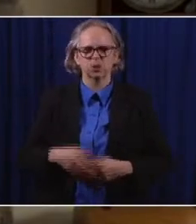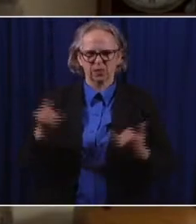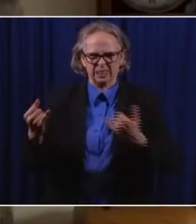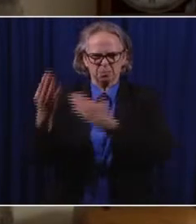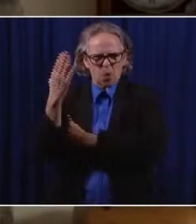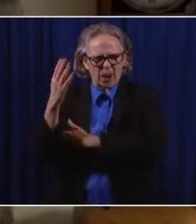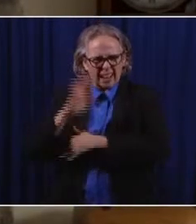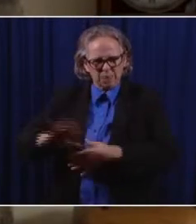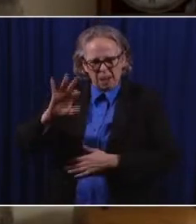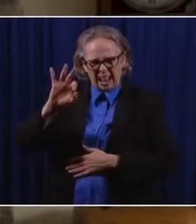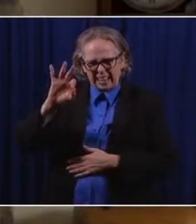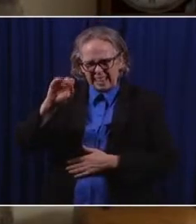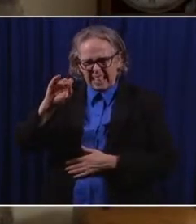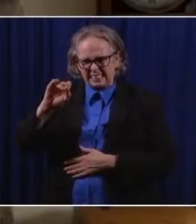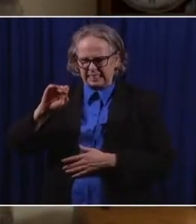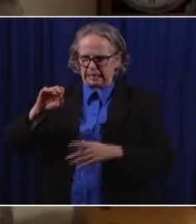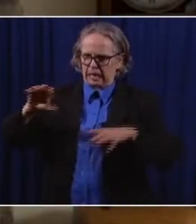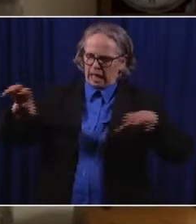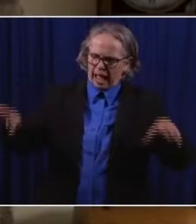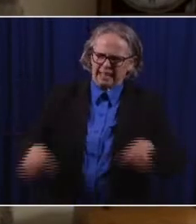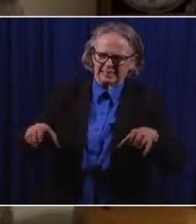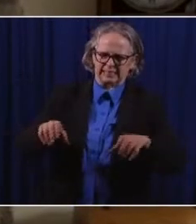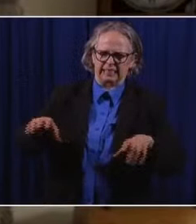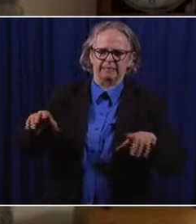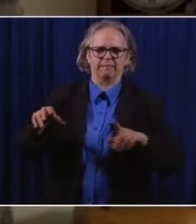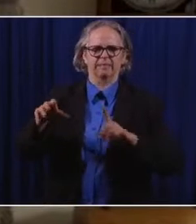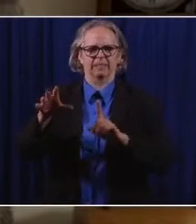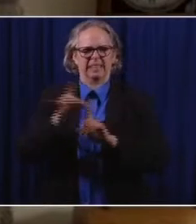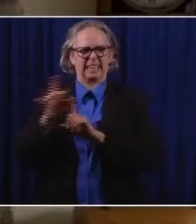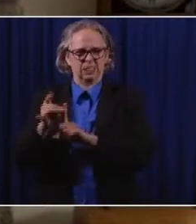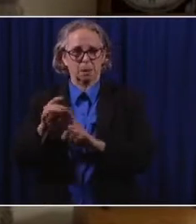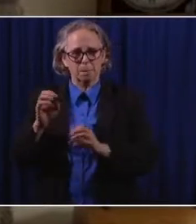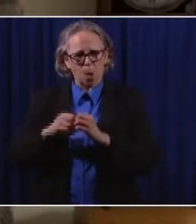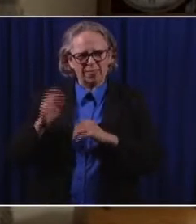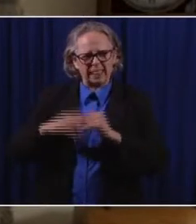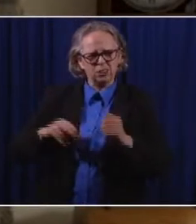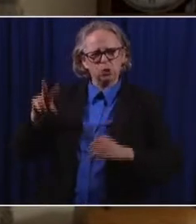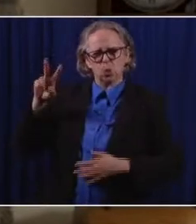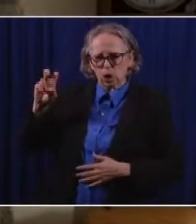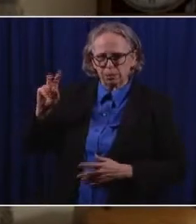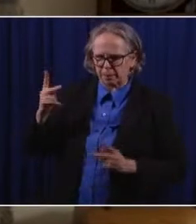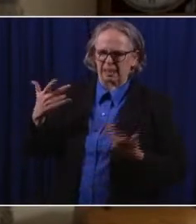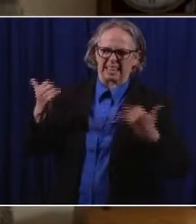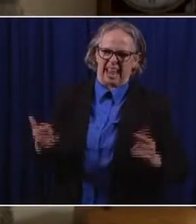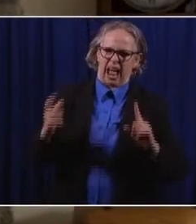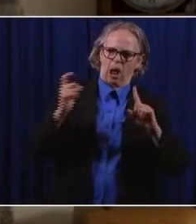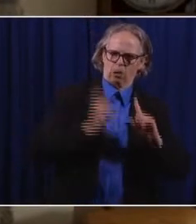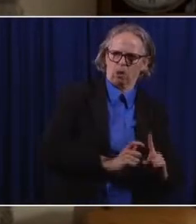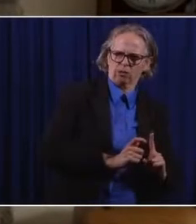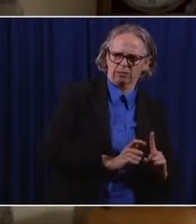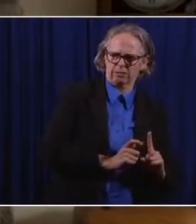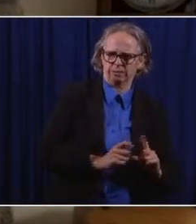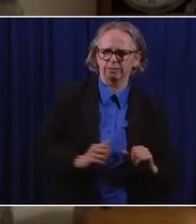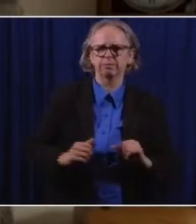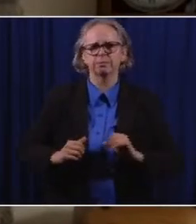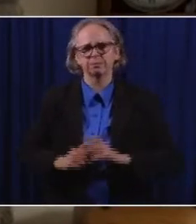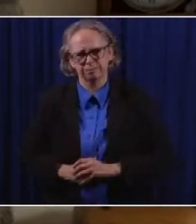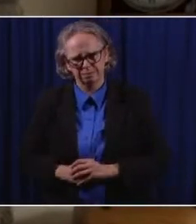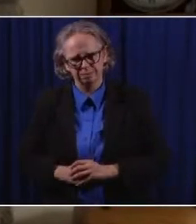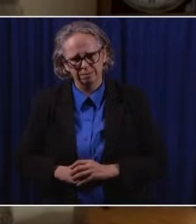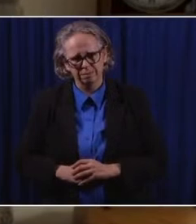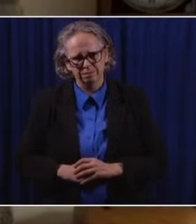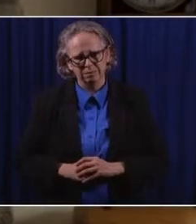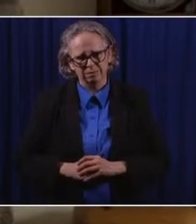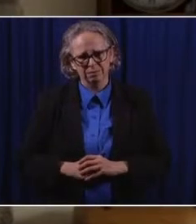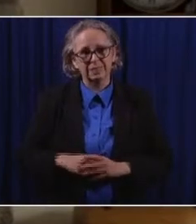333 people in active quarantine. Hospitalizations have also increased. Montgomery County has been red now for